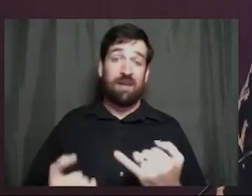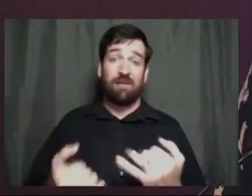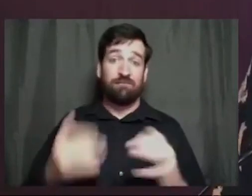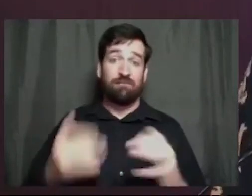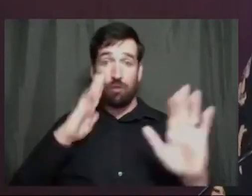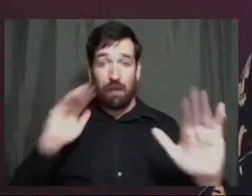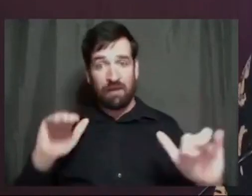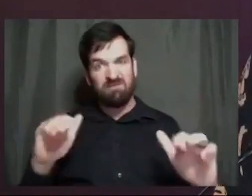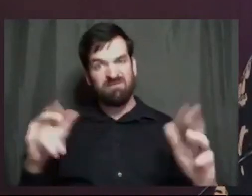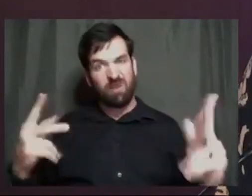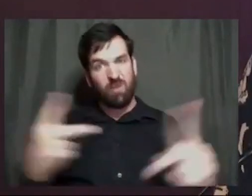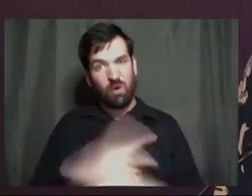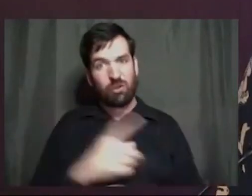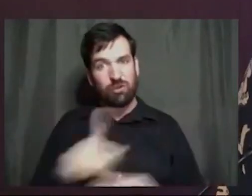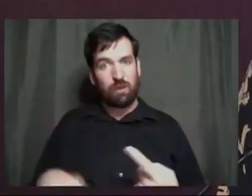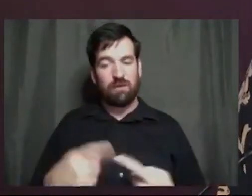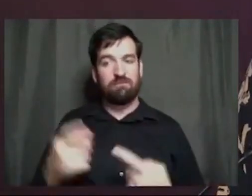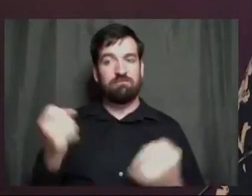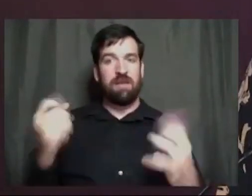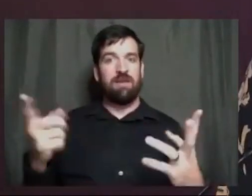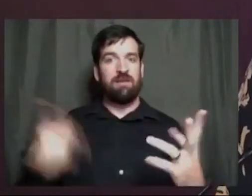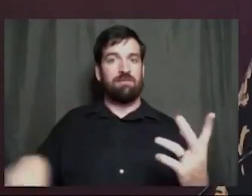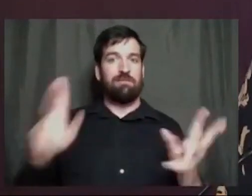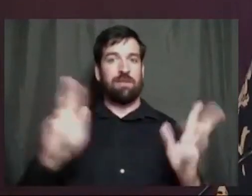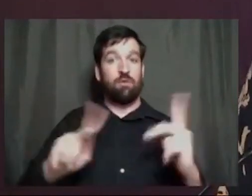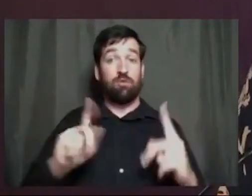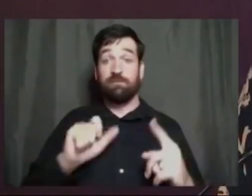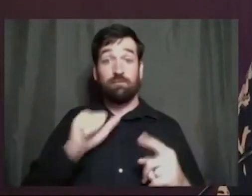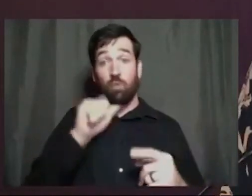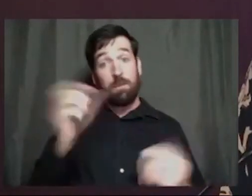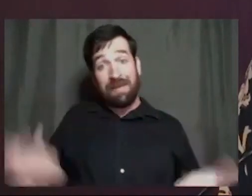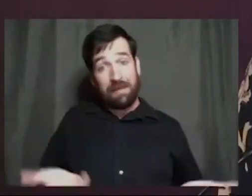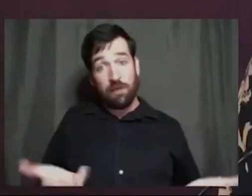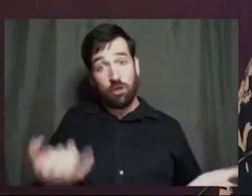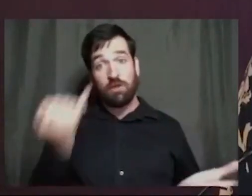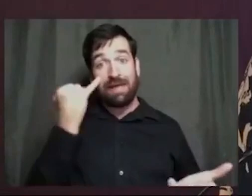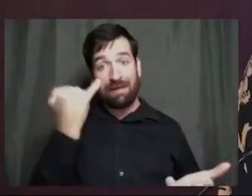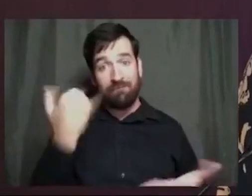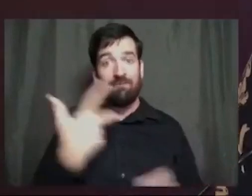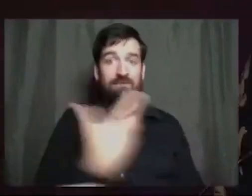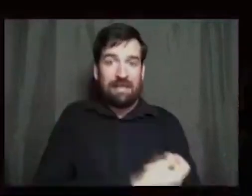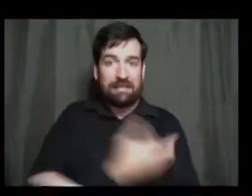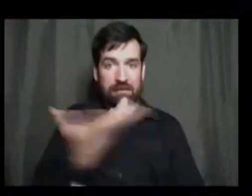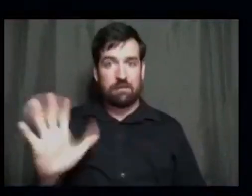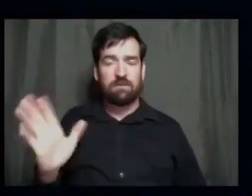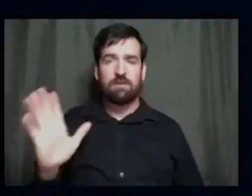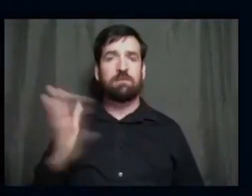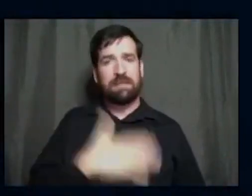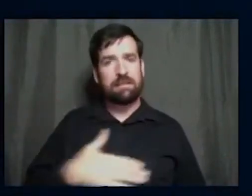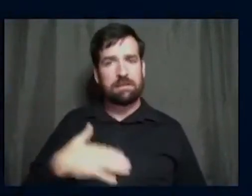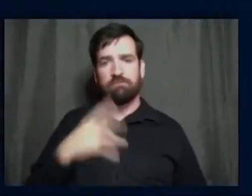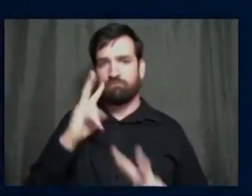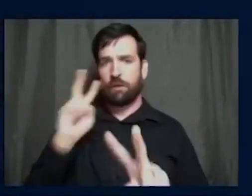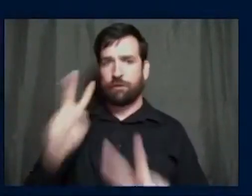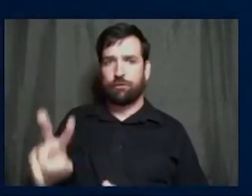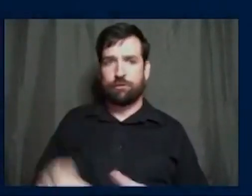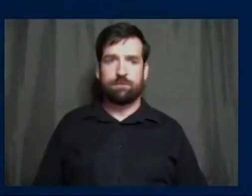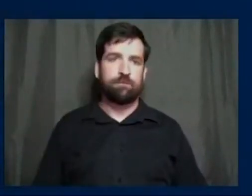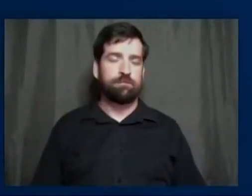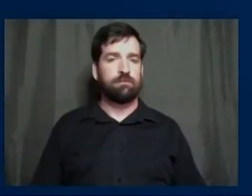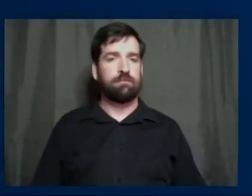people would not even be here in the hospital had they been vaccinated. So please let this sink in. Watch this. Good